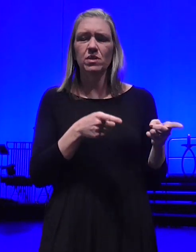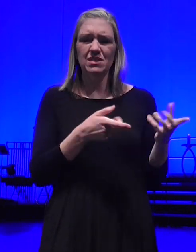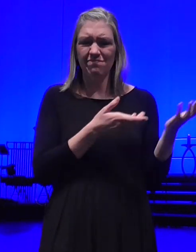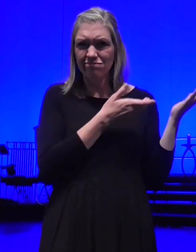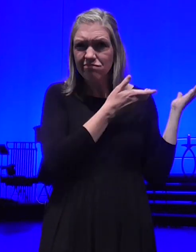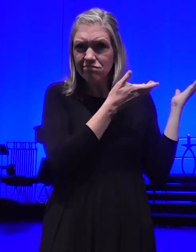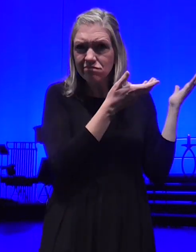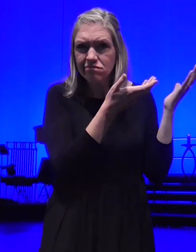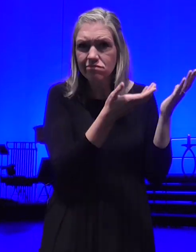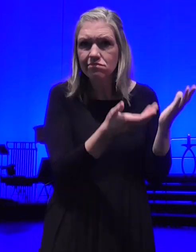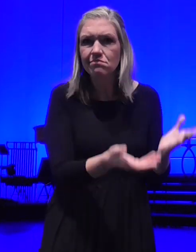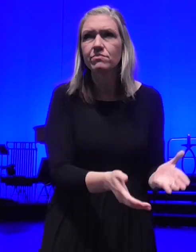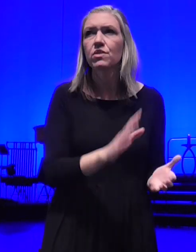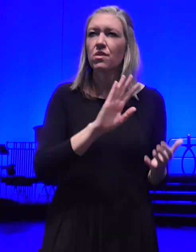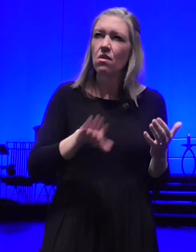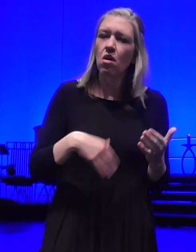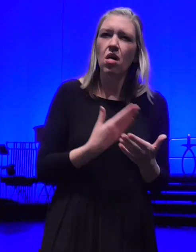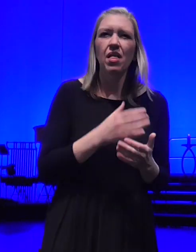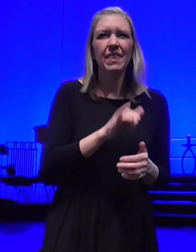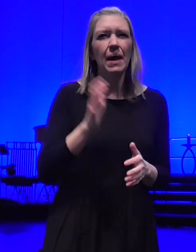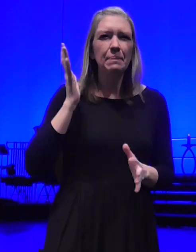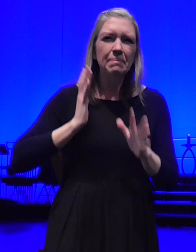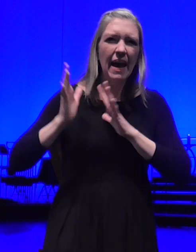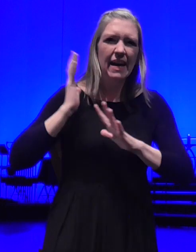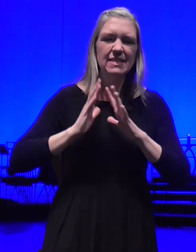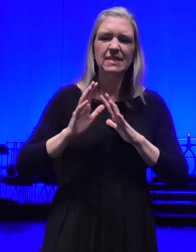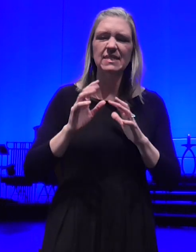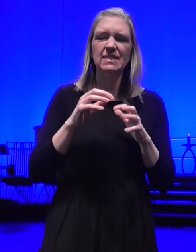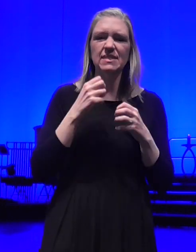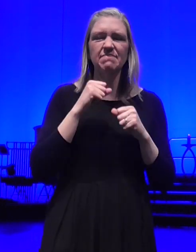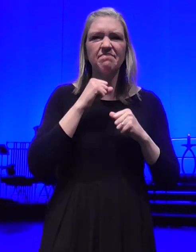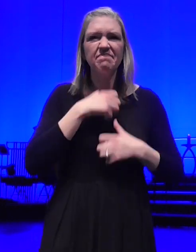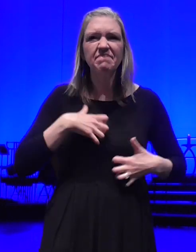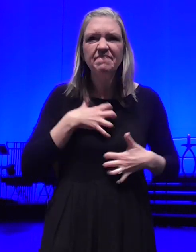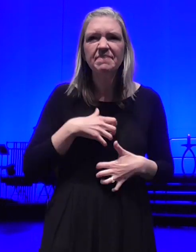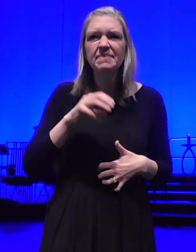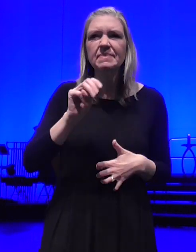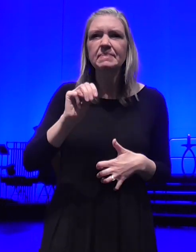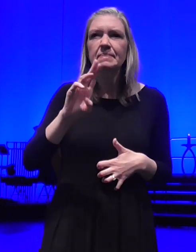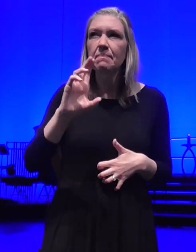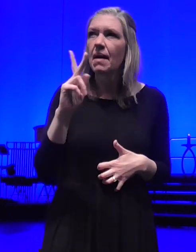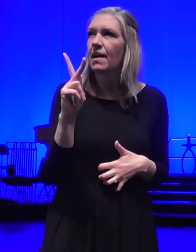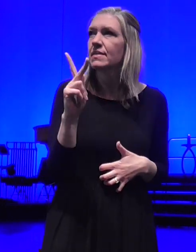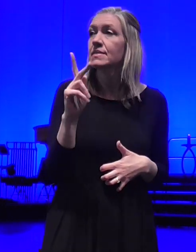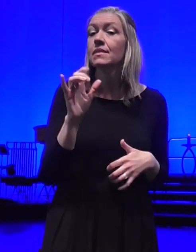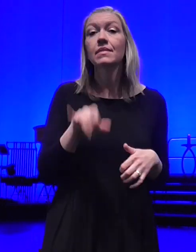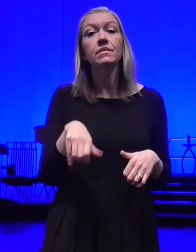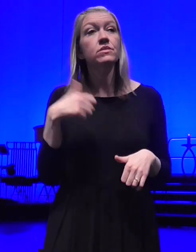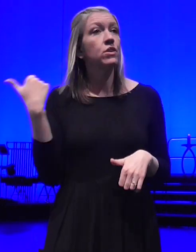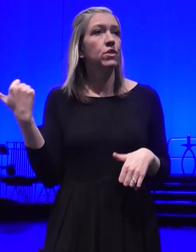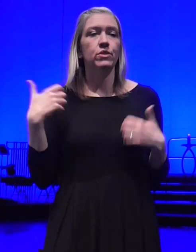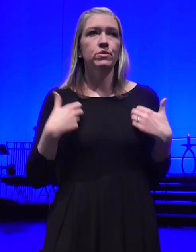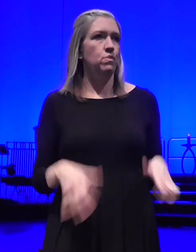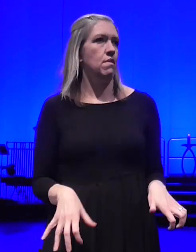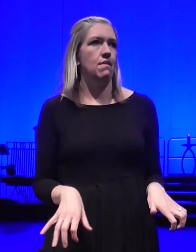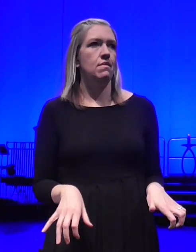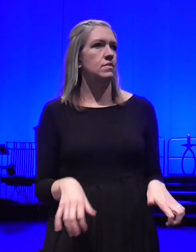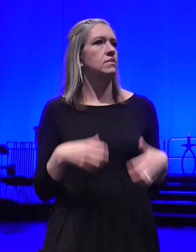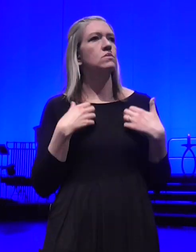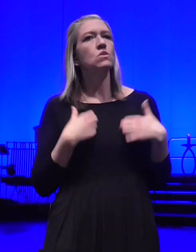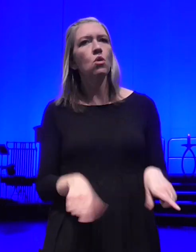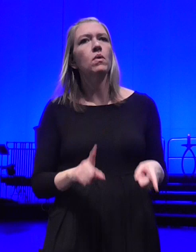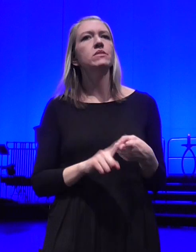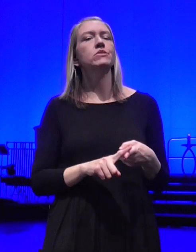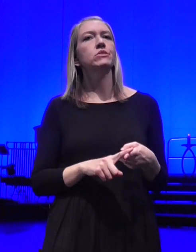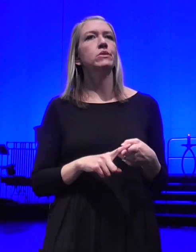around all that past muck. And so I thought, well, that's the other thing we don't want to do. We don't want to